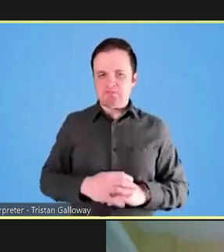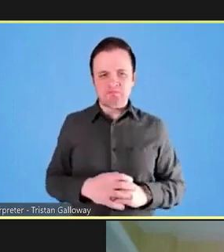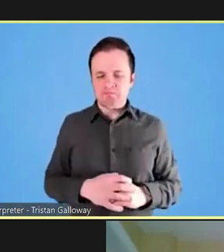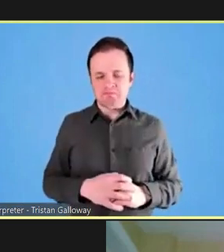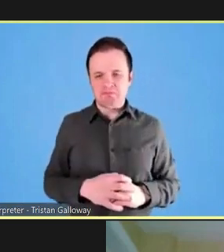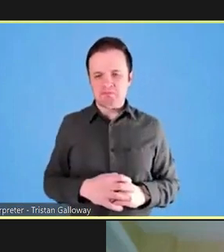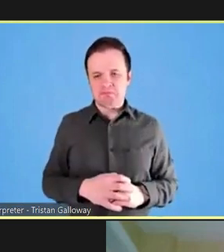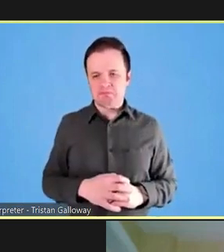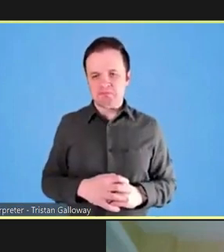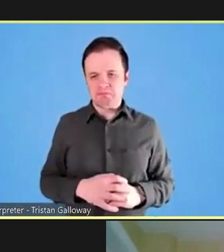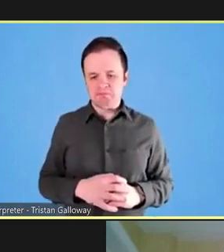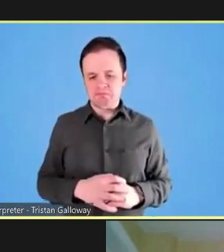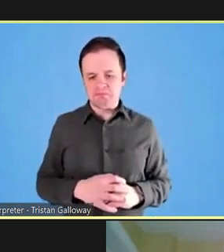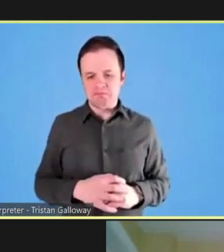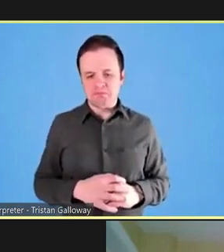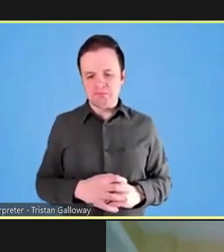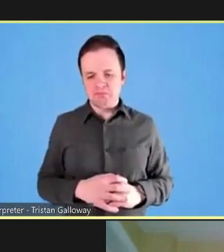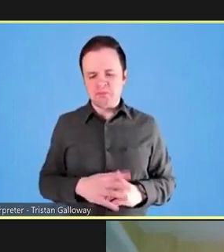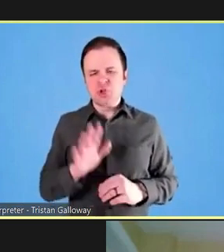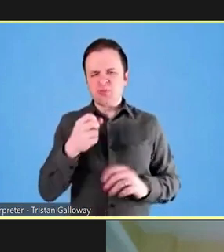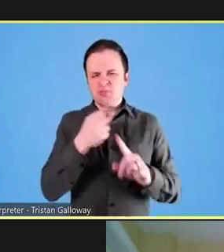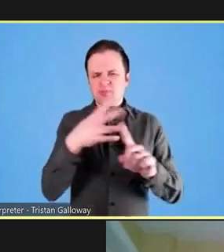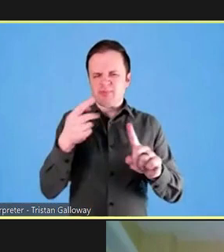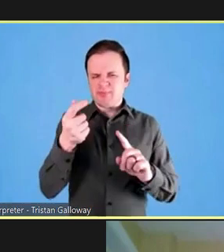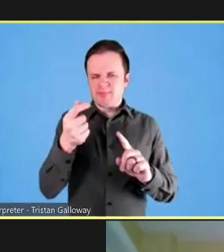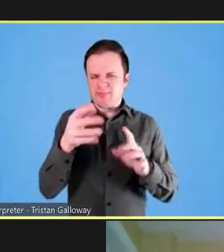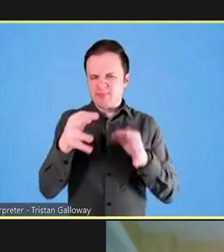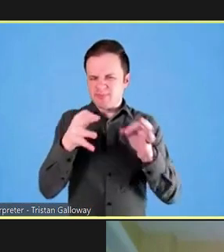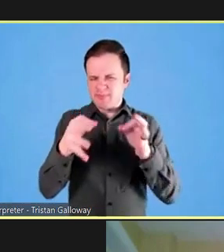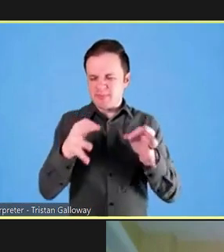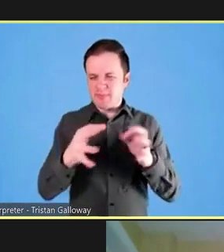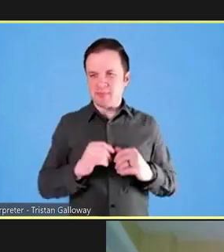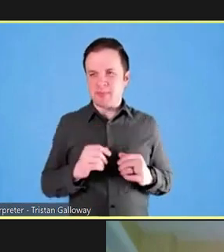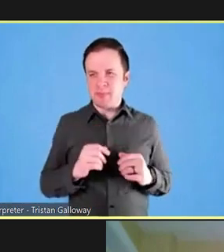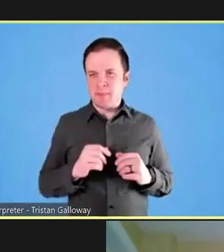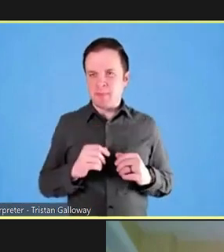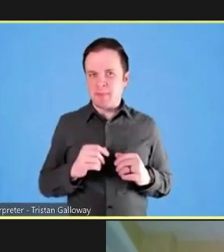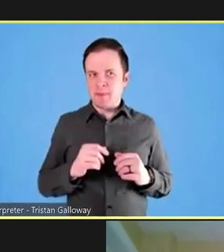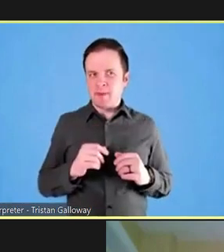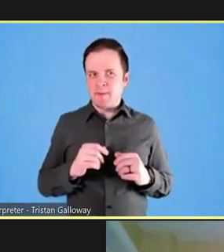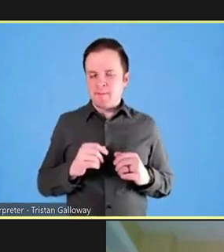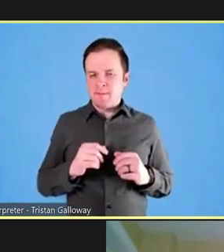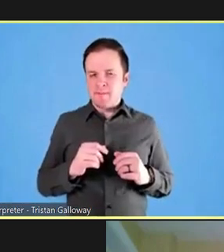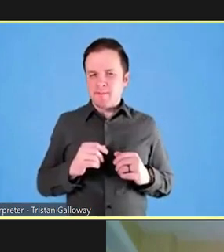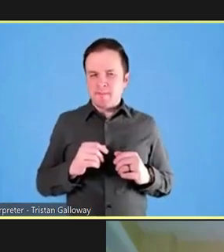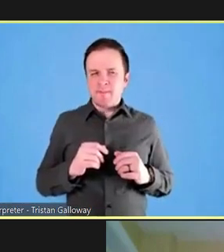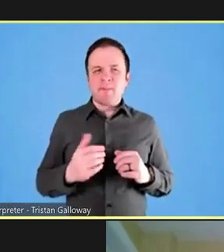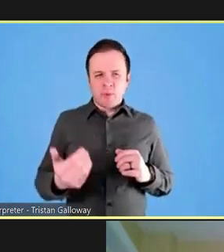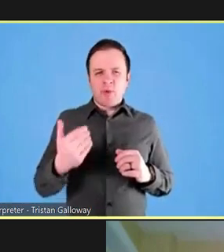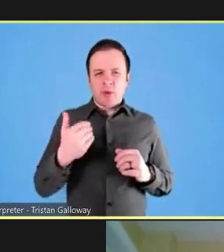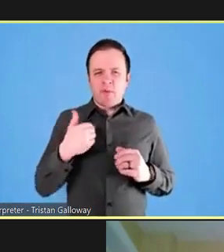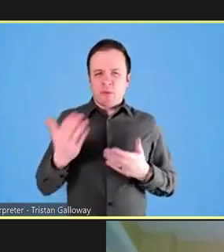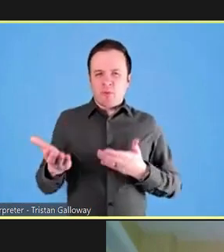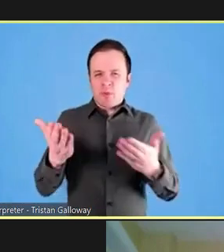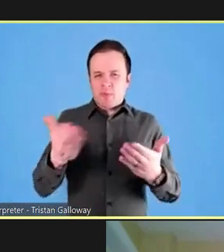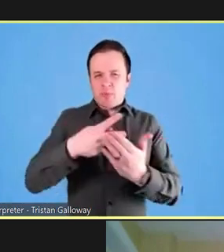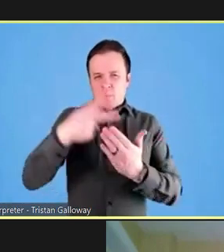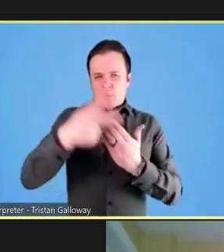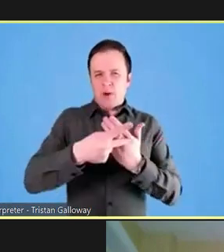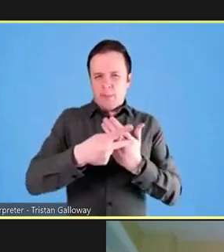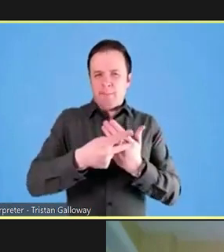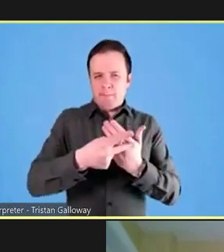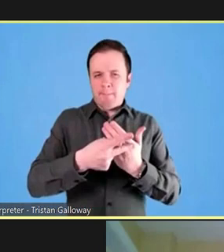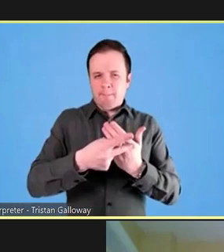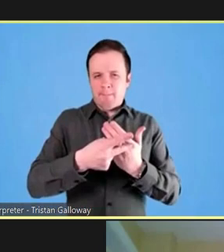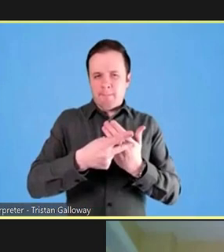to expand on that just for a moment is we do have a recommended program that